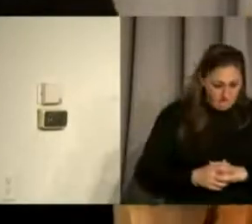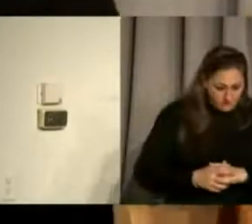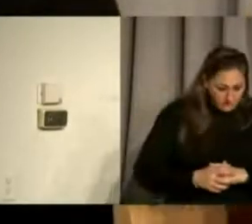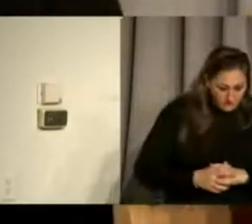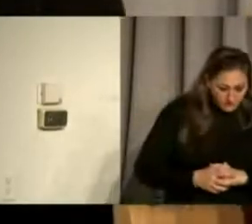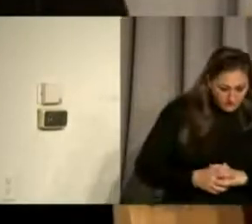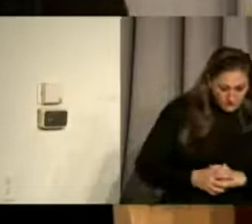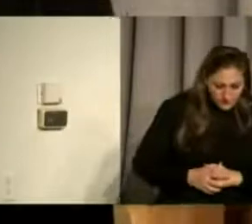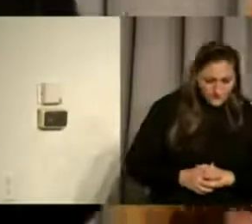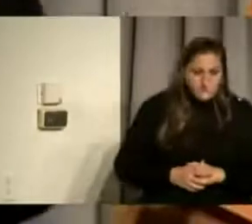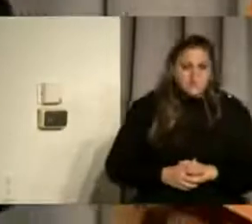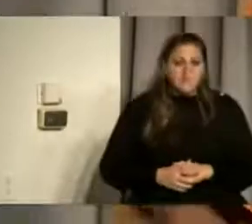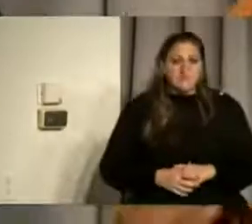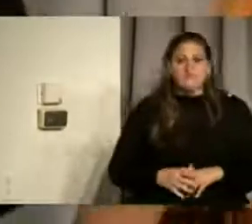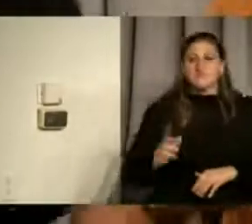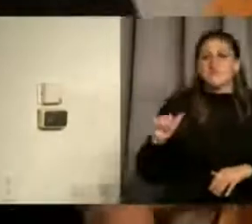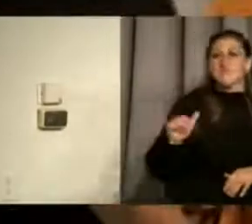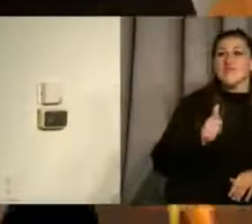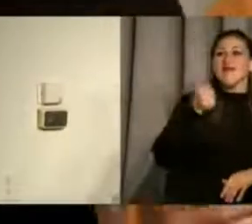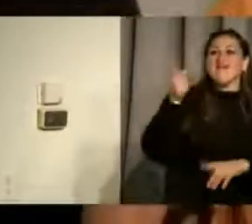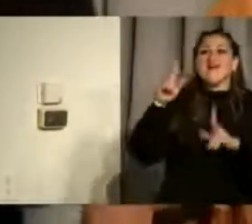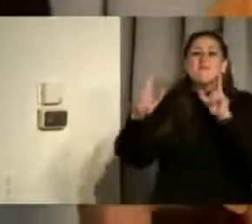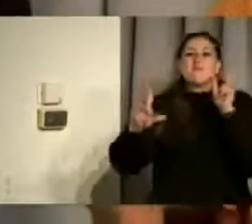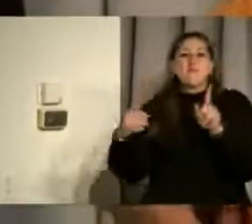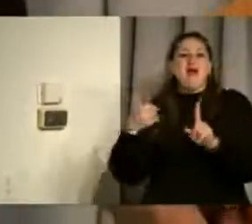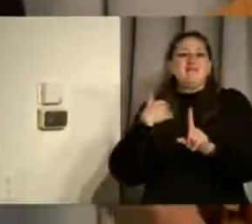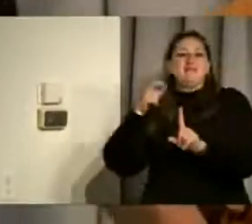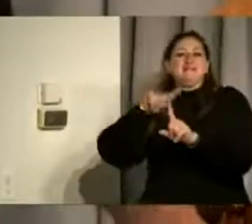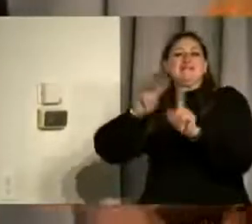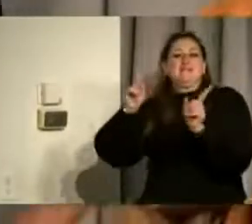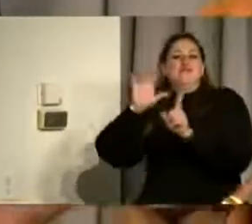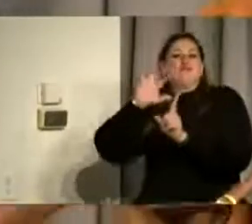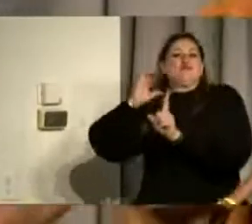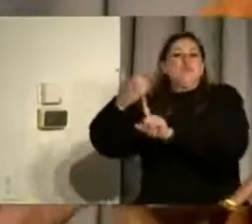In other people, a different culture, a different race,